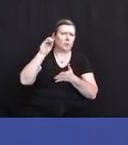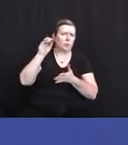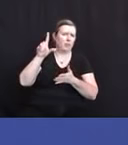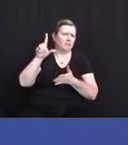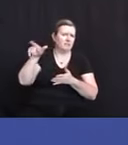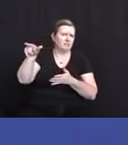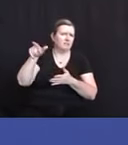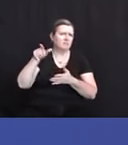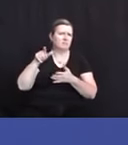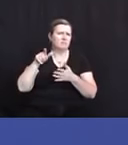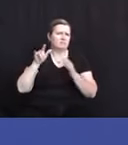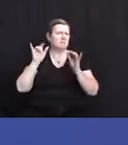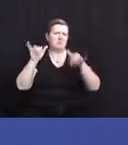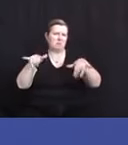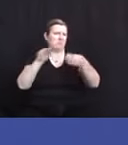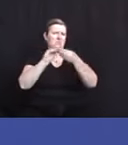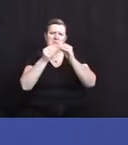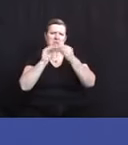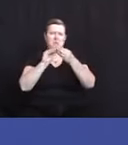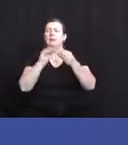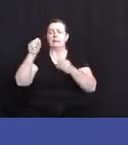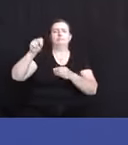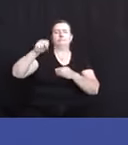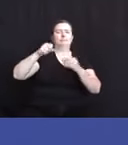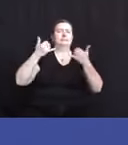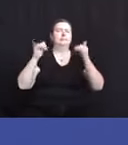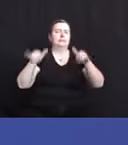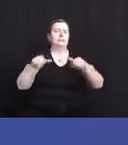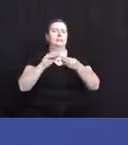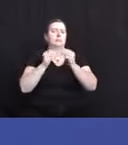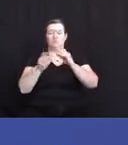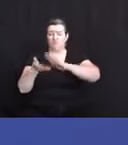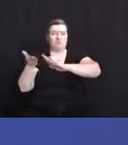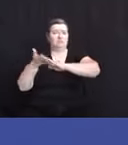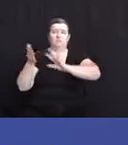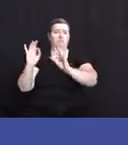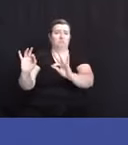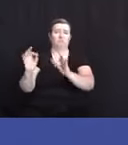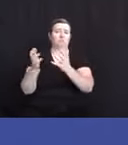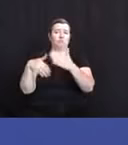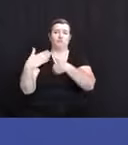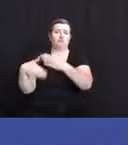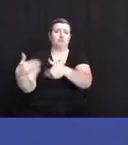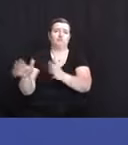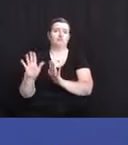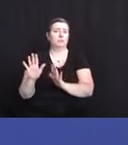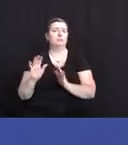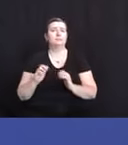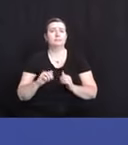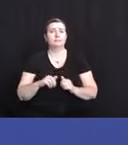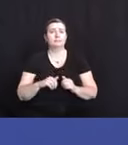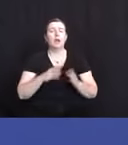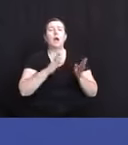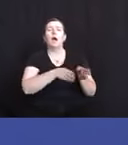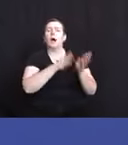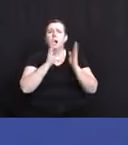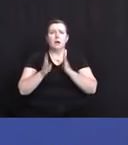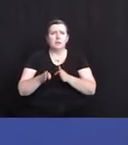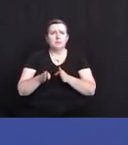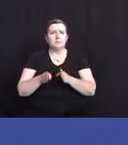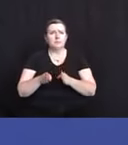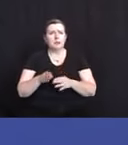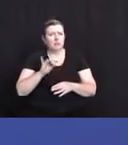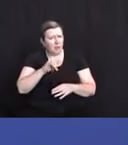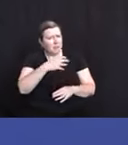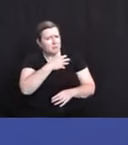number? Same number, and it's up and running, Matt. I was not aware, not only am I not aware of other instances, I was not aware of that one. So if you